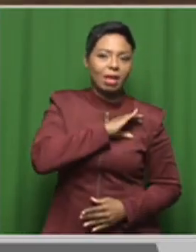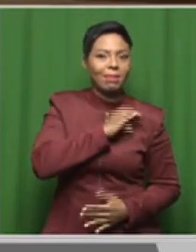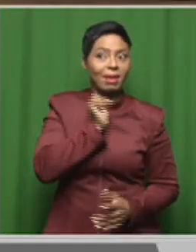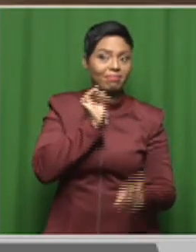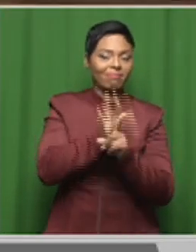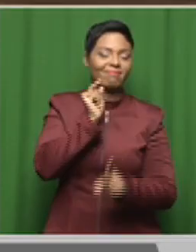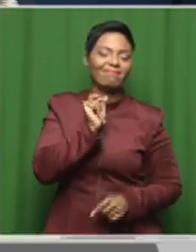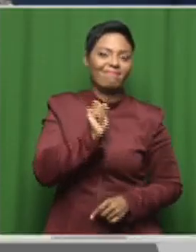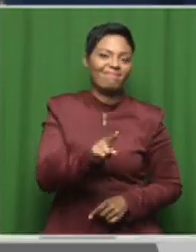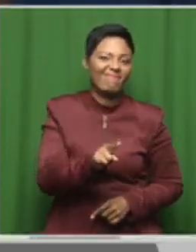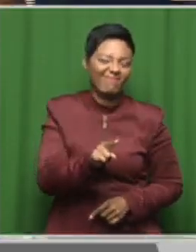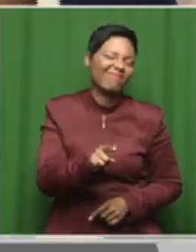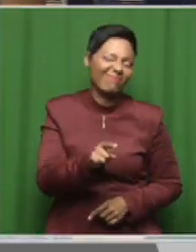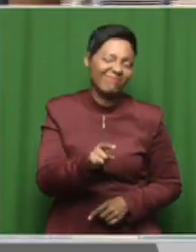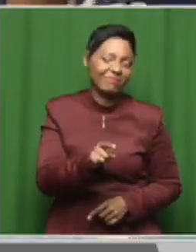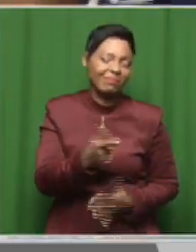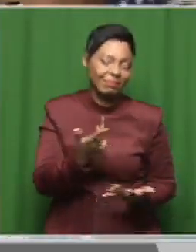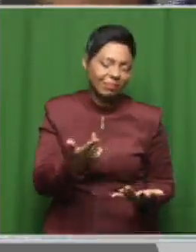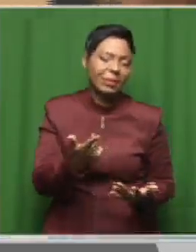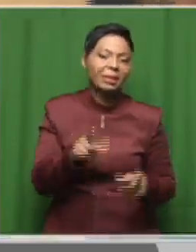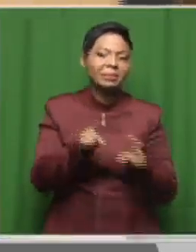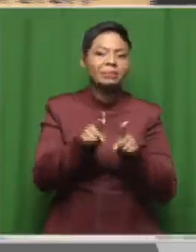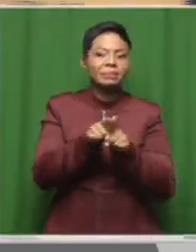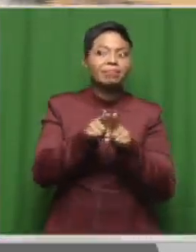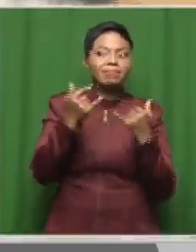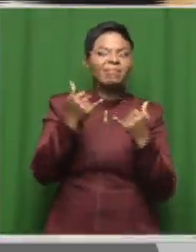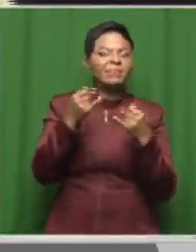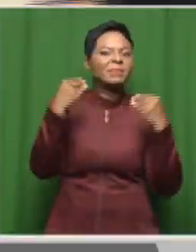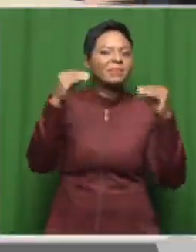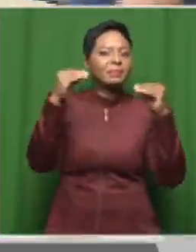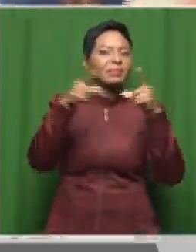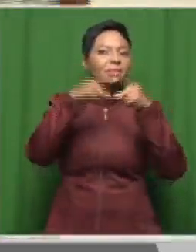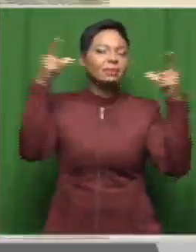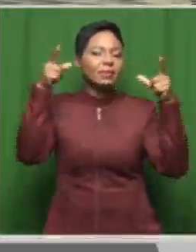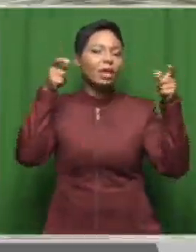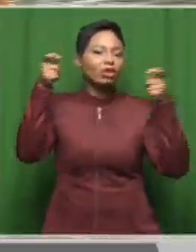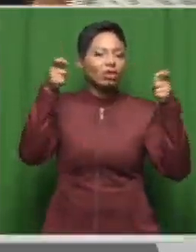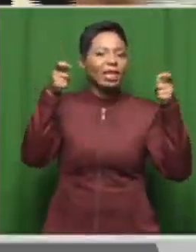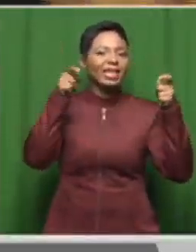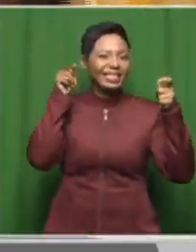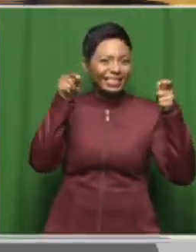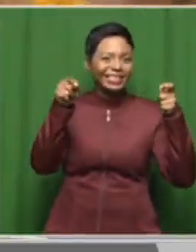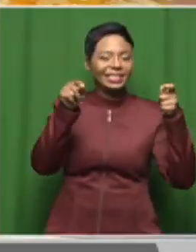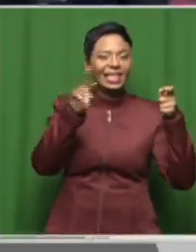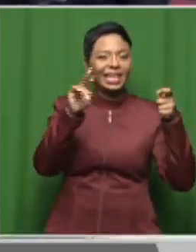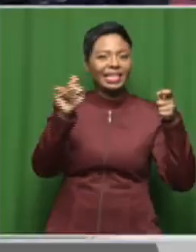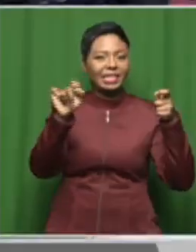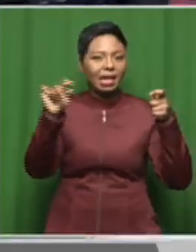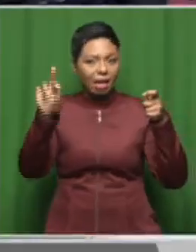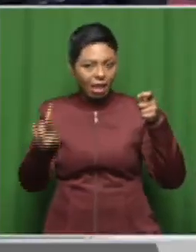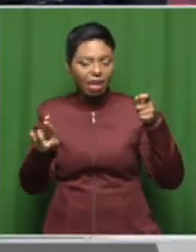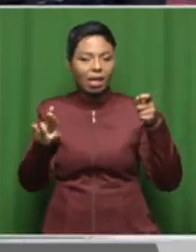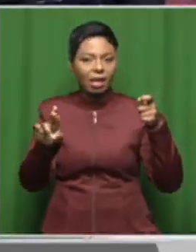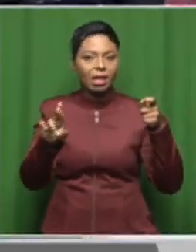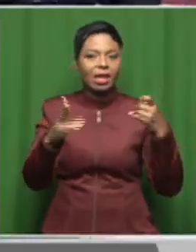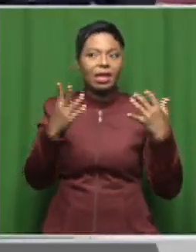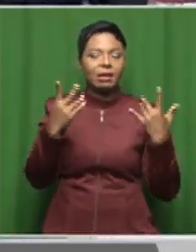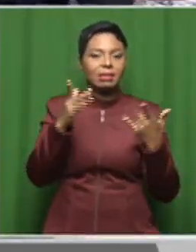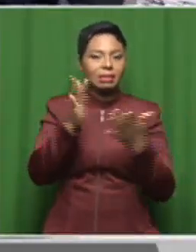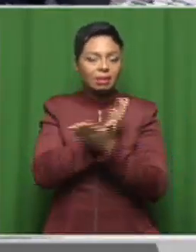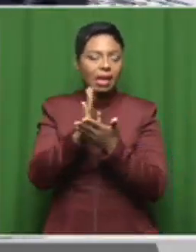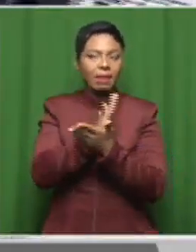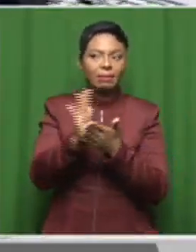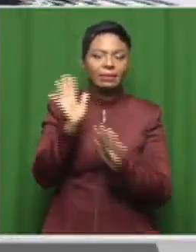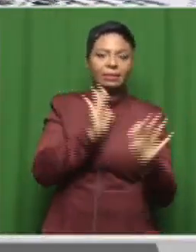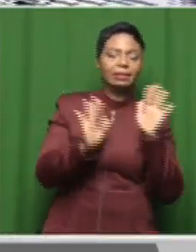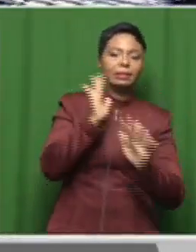for the larger retailers and vendors that actually have the resources and the capacity to deal with these changes. And